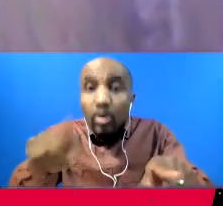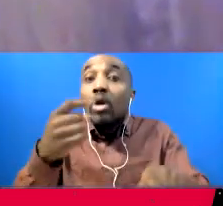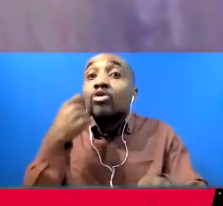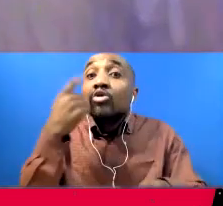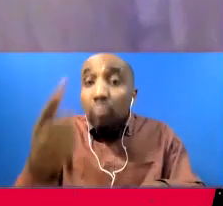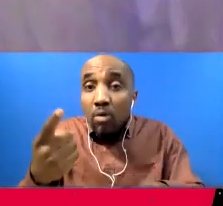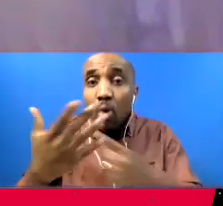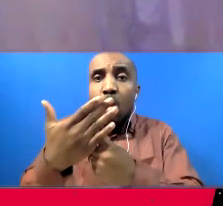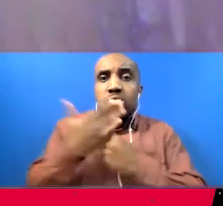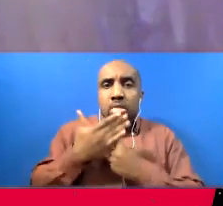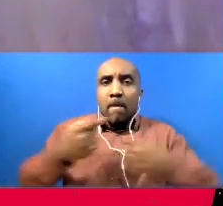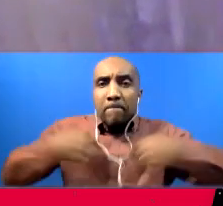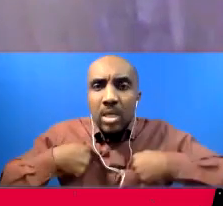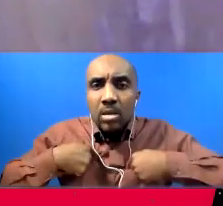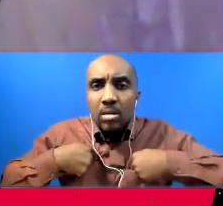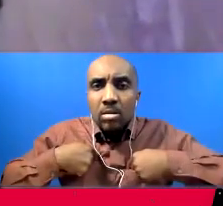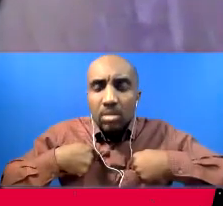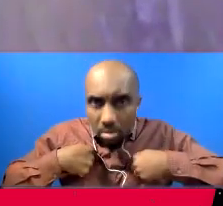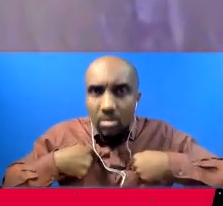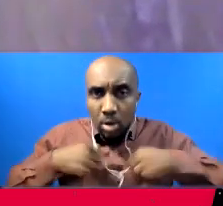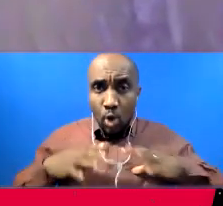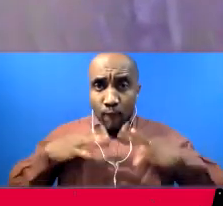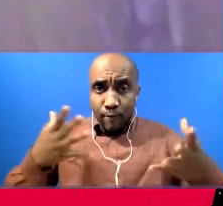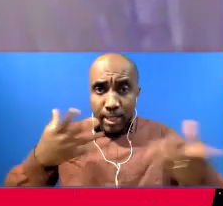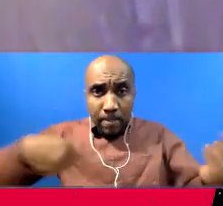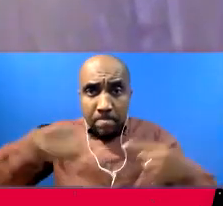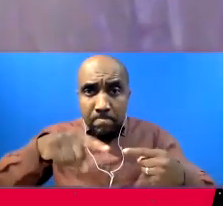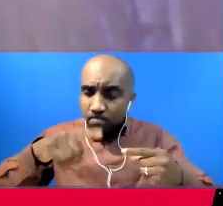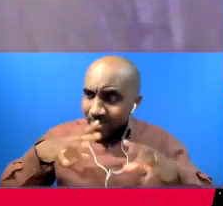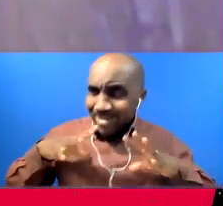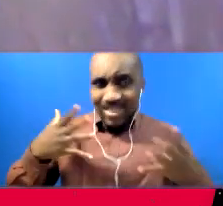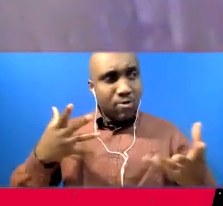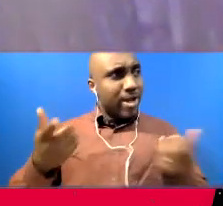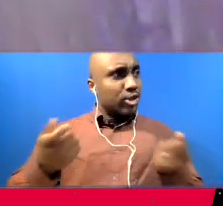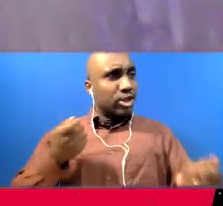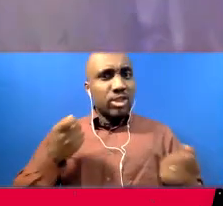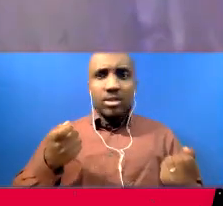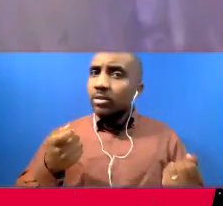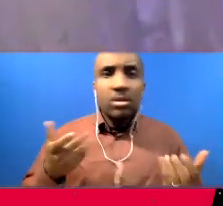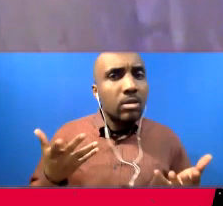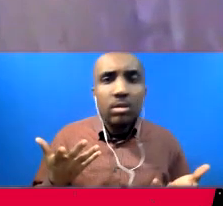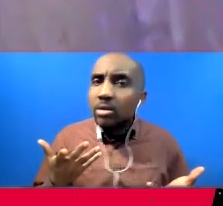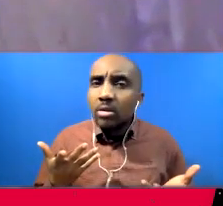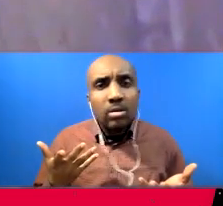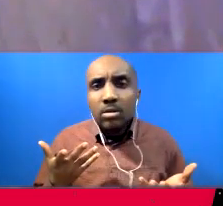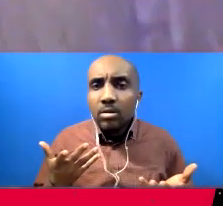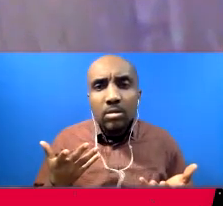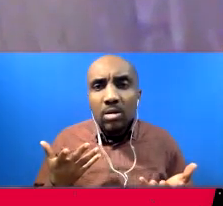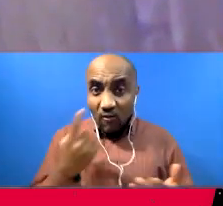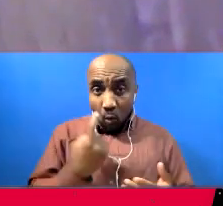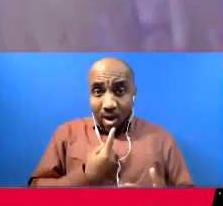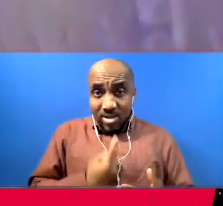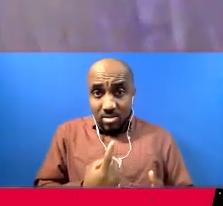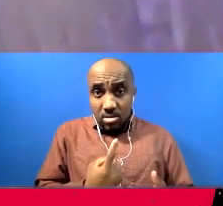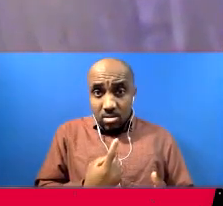tomorrow be used to oppress me, and knowing that our freedoms and our liberation is not just something that, you know, is for just one of us